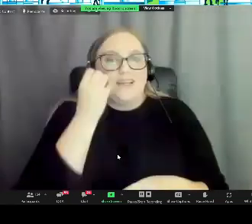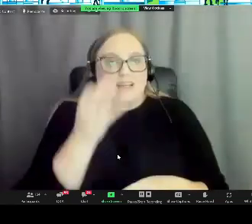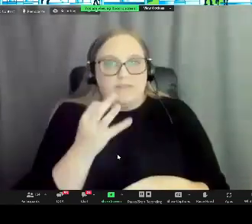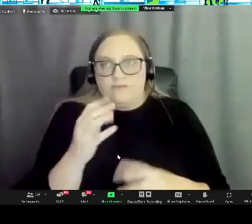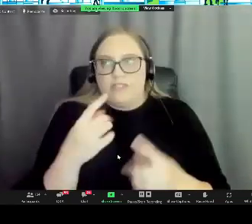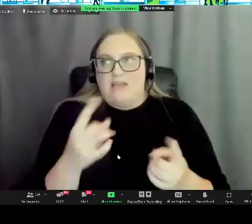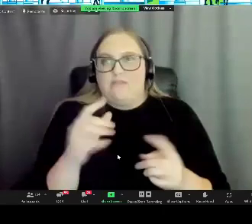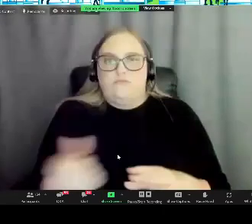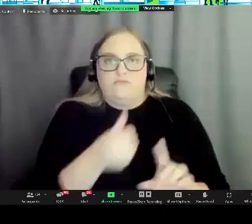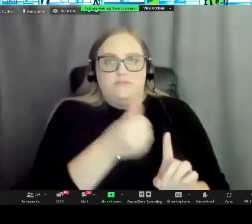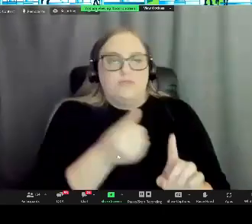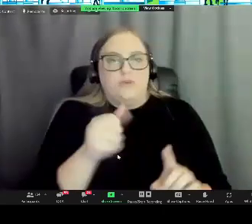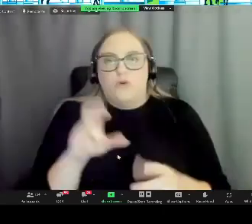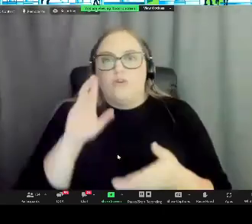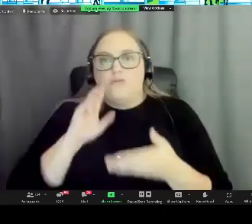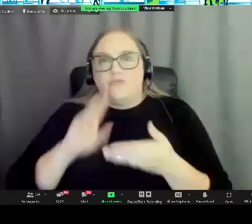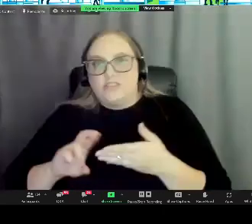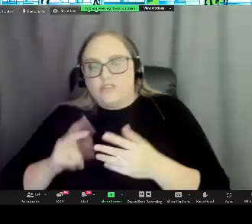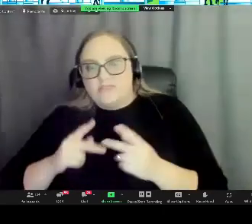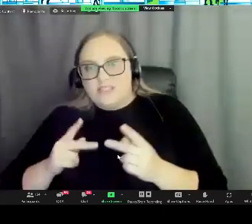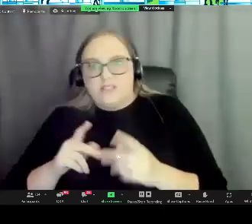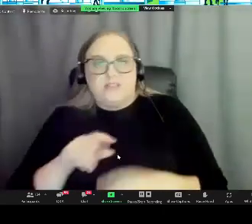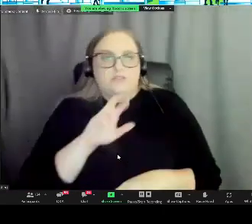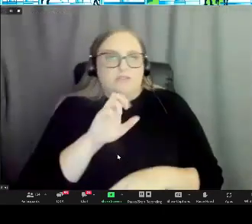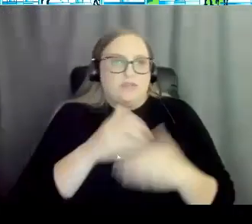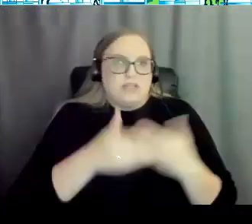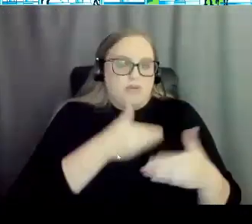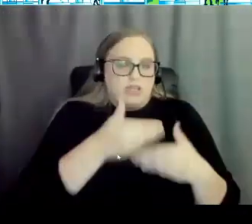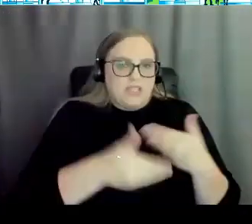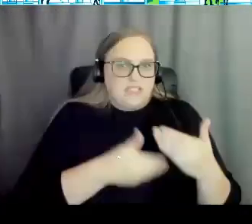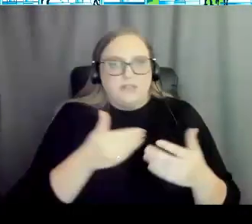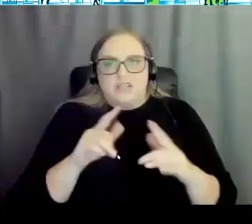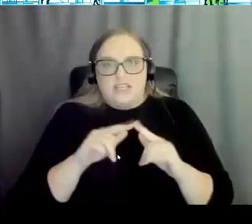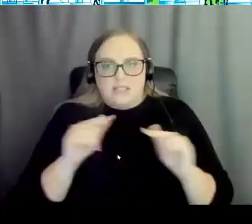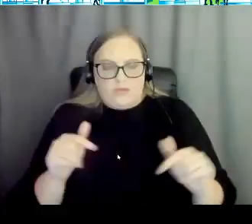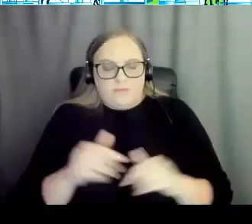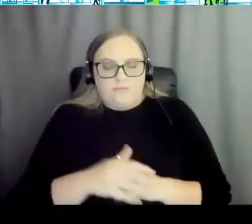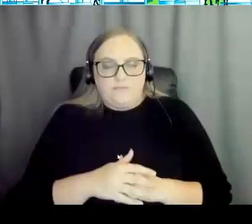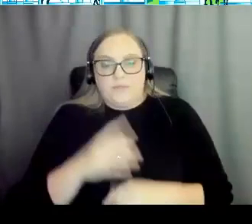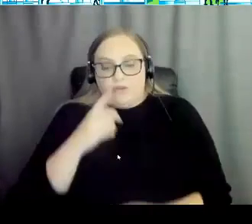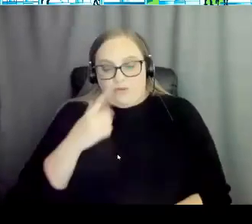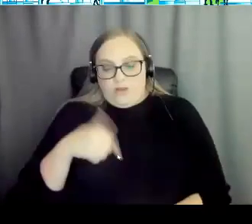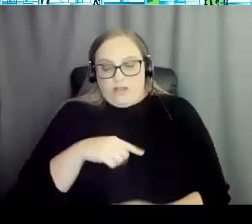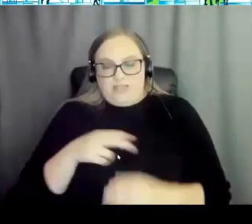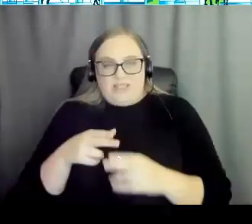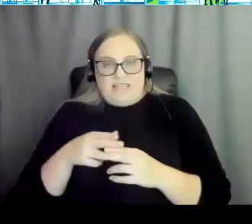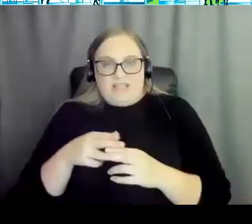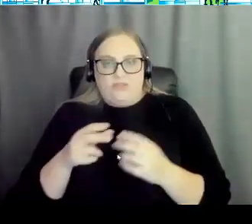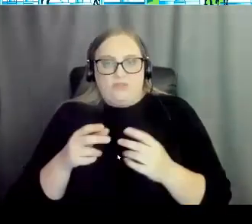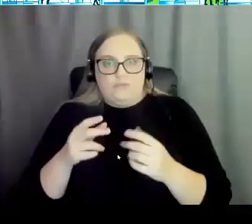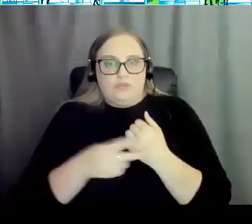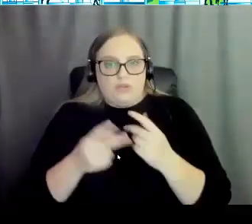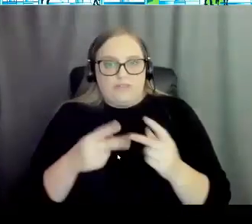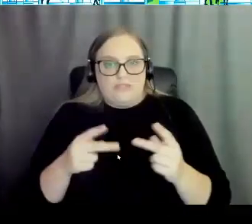research facility or reprocessing center, et cetera, if that ever comes on site. So for us, the interim storage facility is two parts.